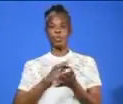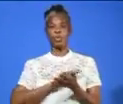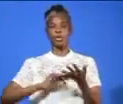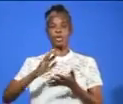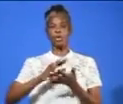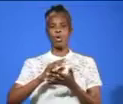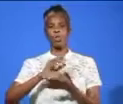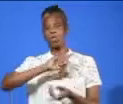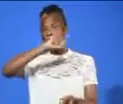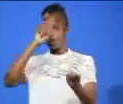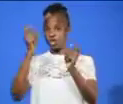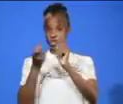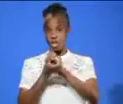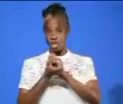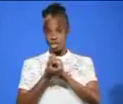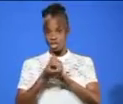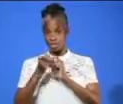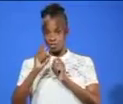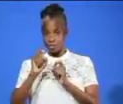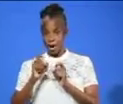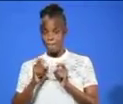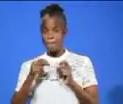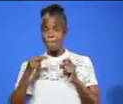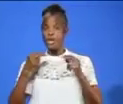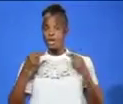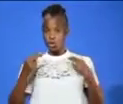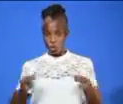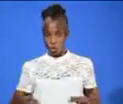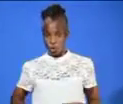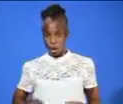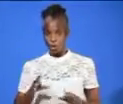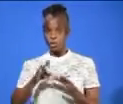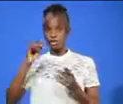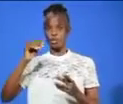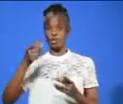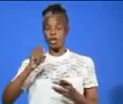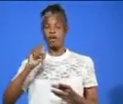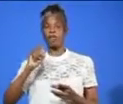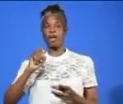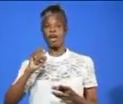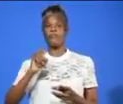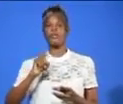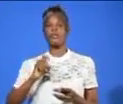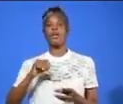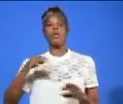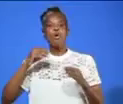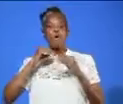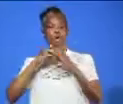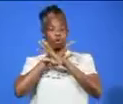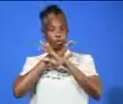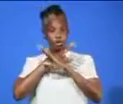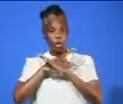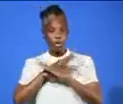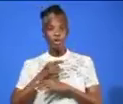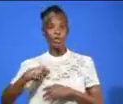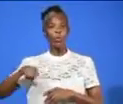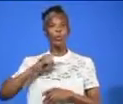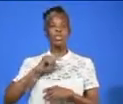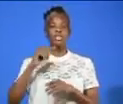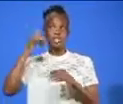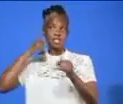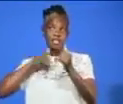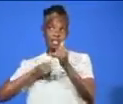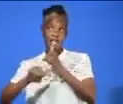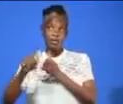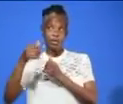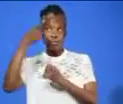to immortality, from corruption to incorruption, where we shall live with you forever. This is